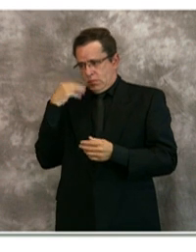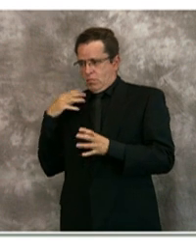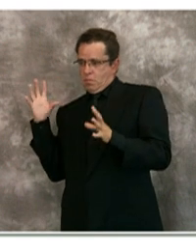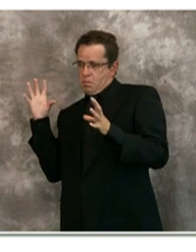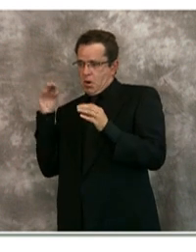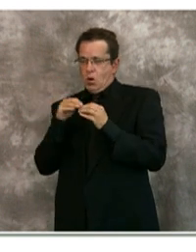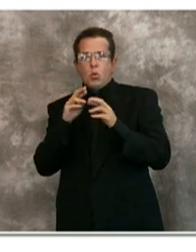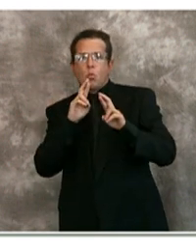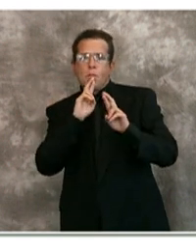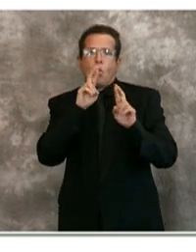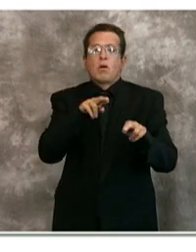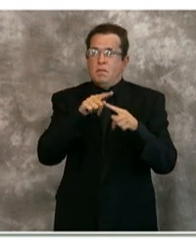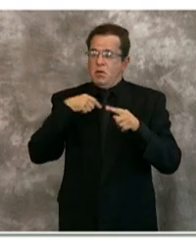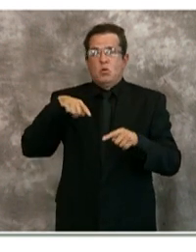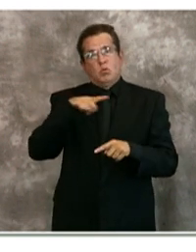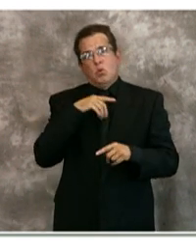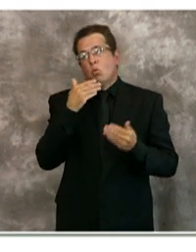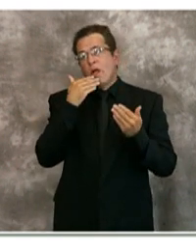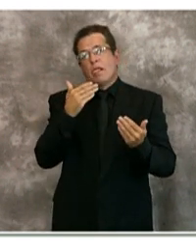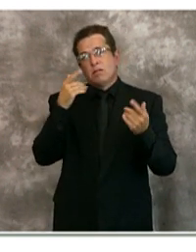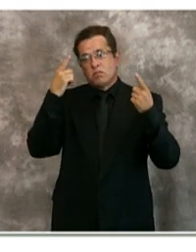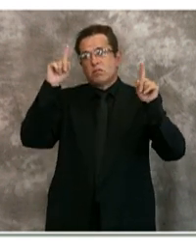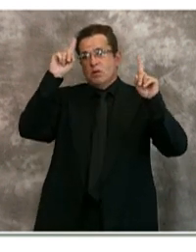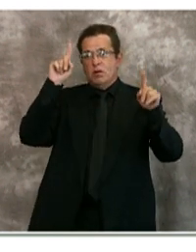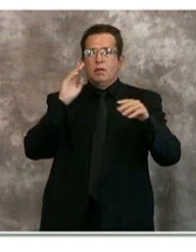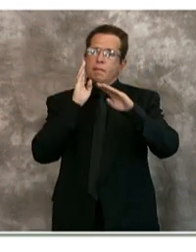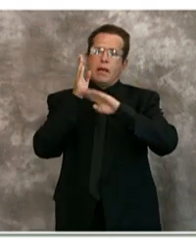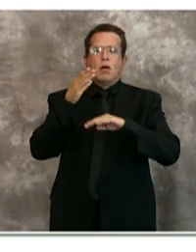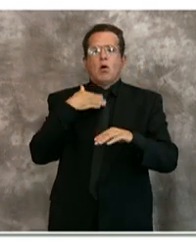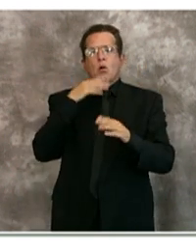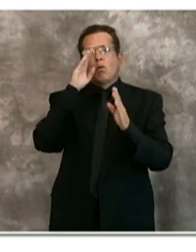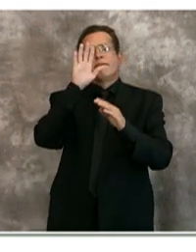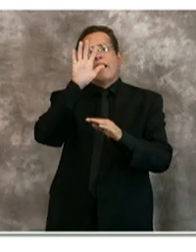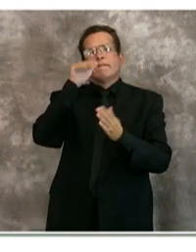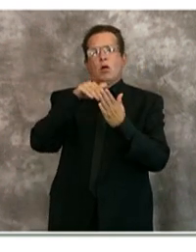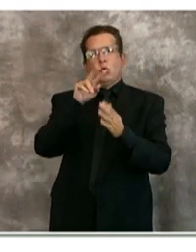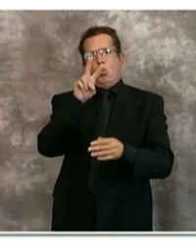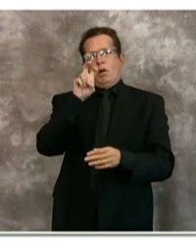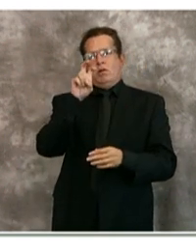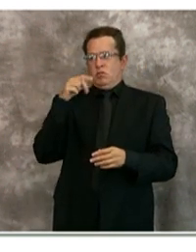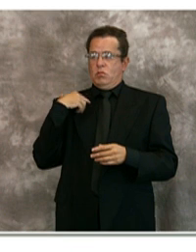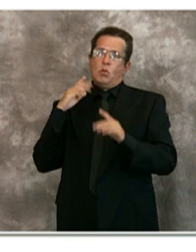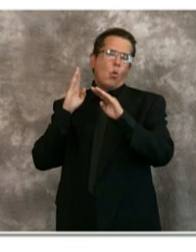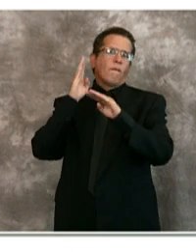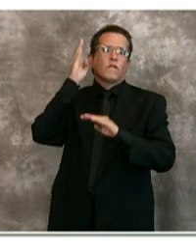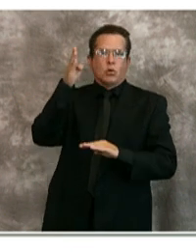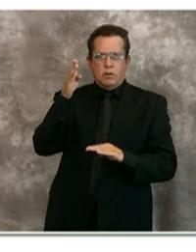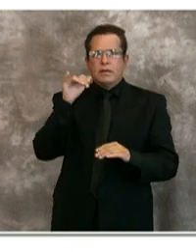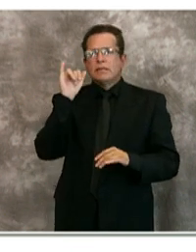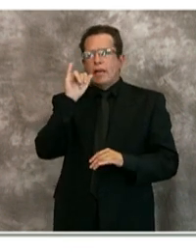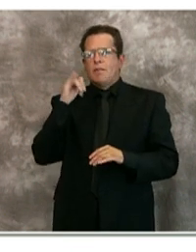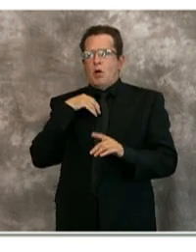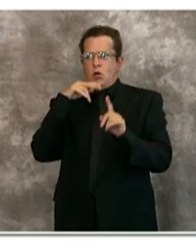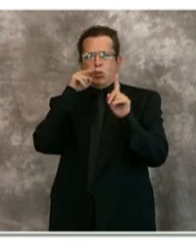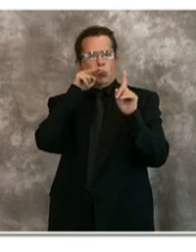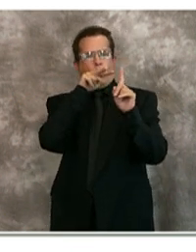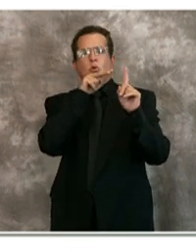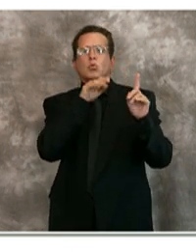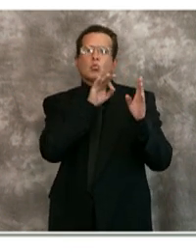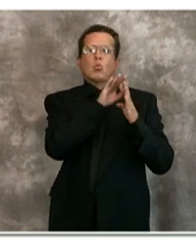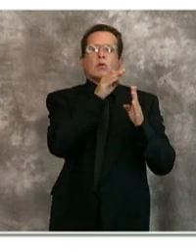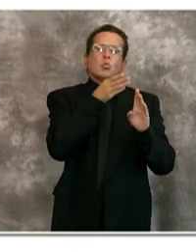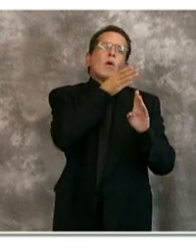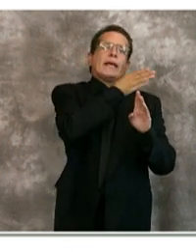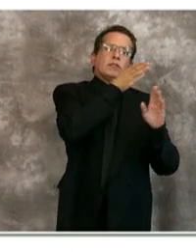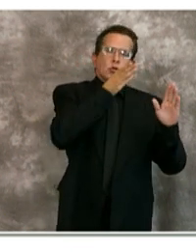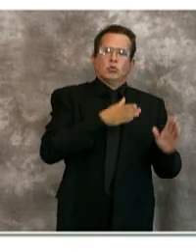doing very well and surpassing our initial daily goal of 5,200. Our contact tracers, again, 478, above our initial